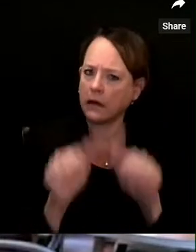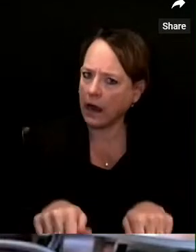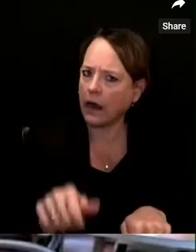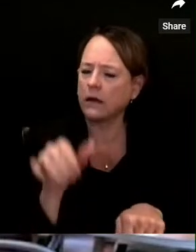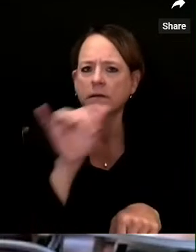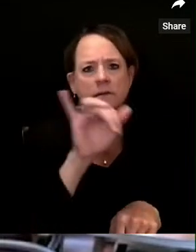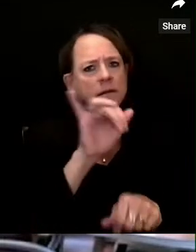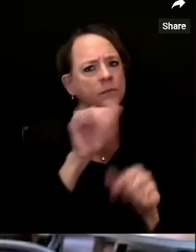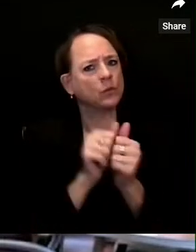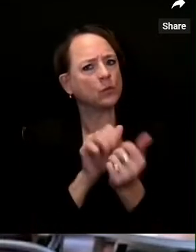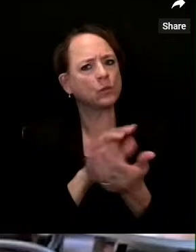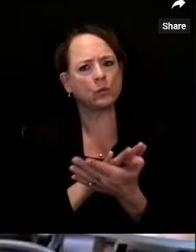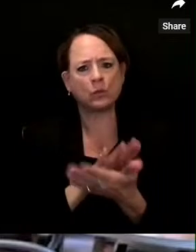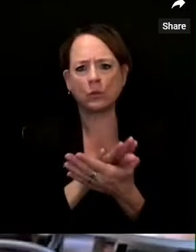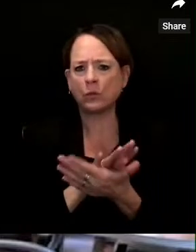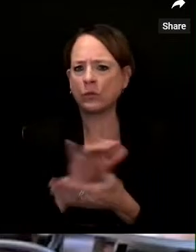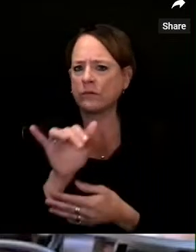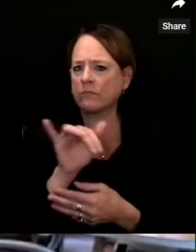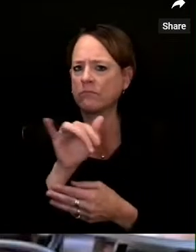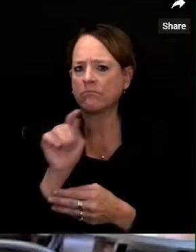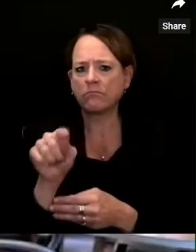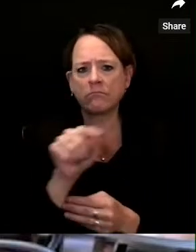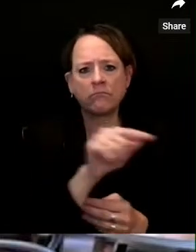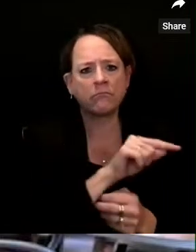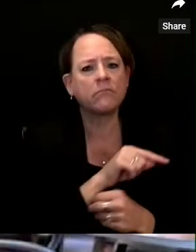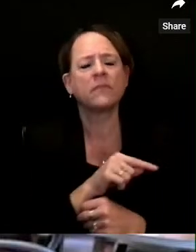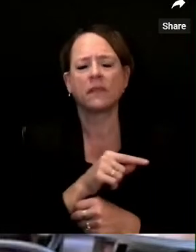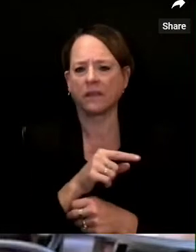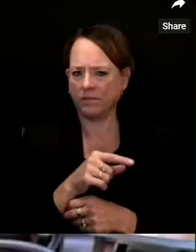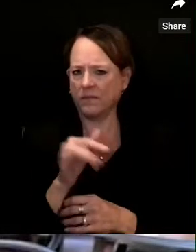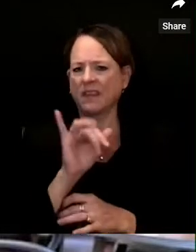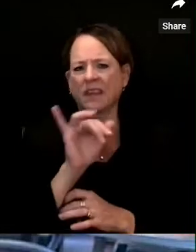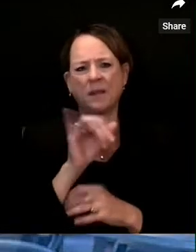know employers all across our state are doing as well.